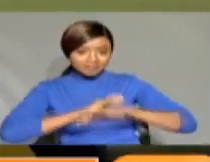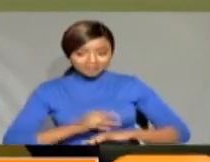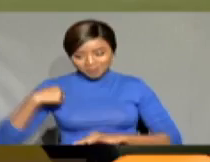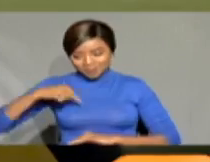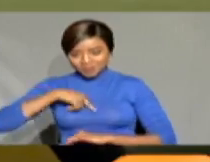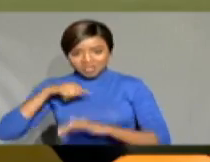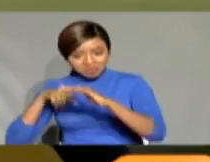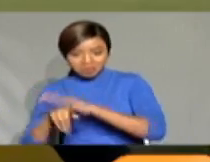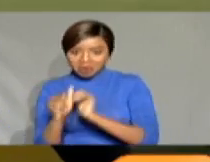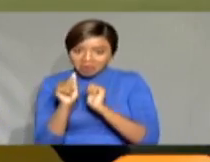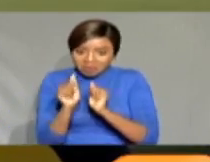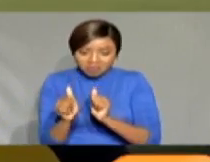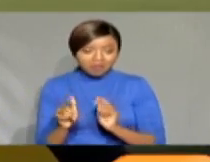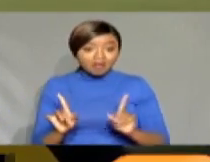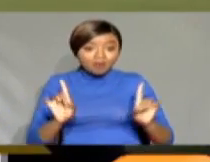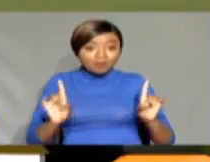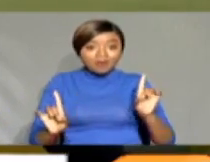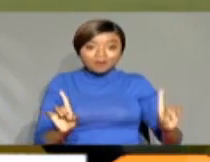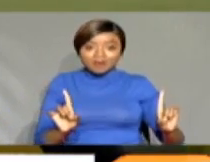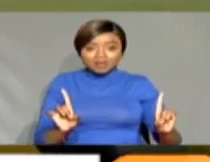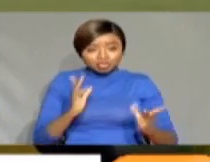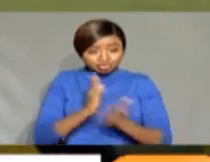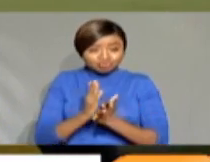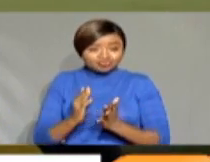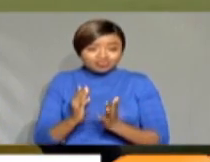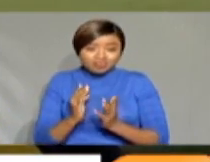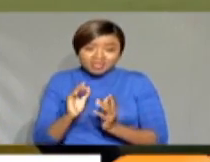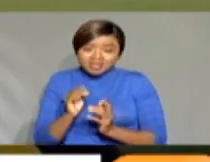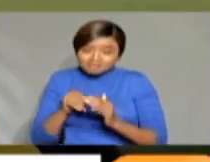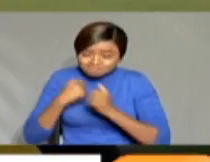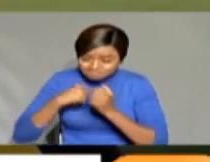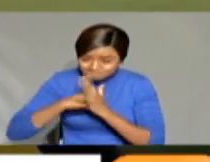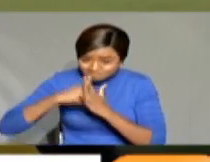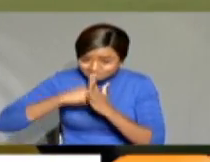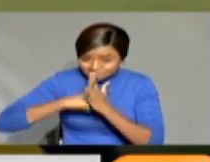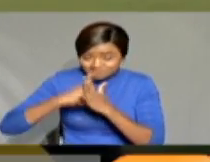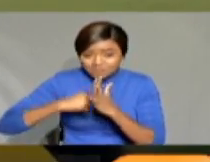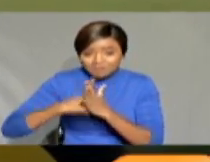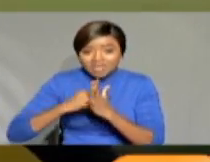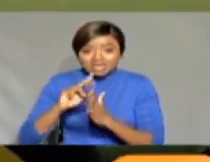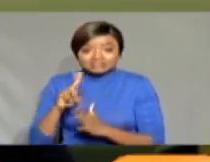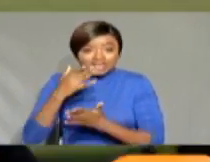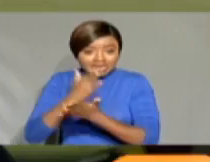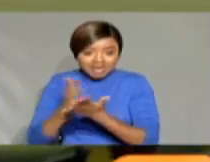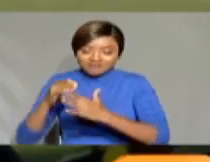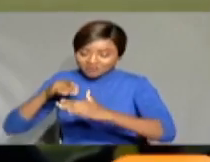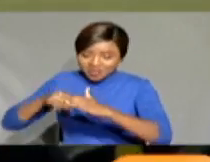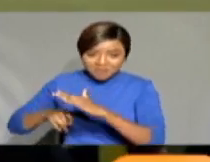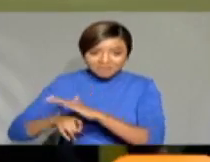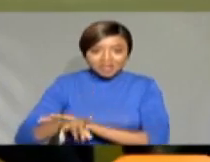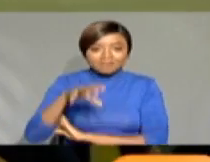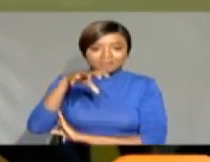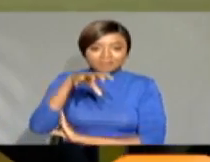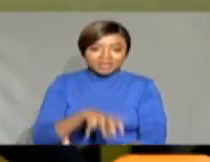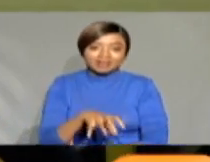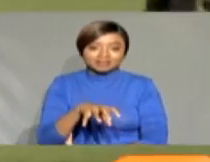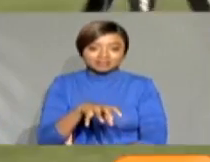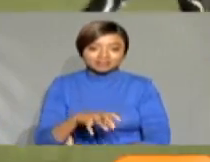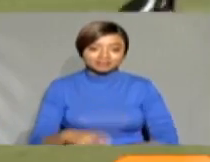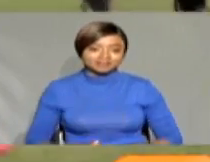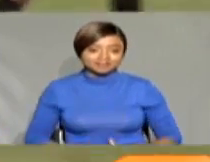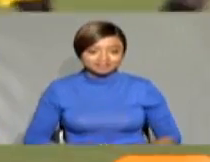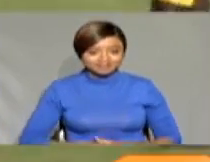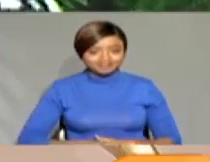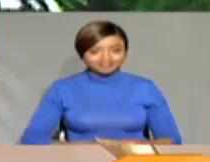bao. Ilifanya tumechukua muda mrefu sana kurudi kwa game. Paka second half, and change the system of play.